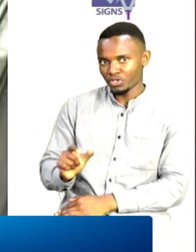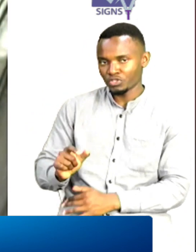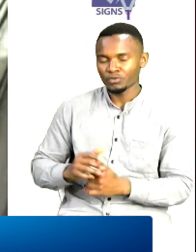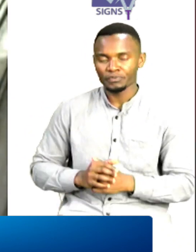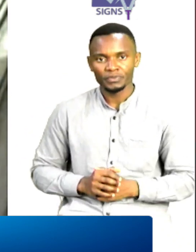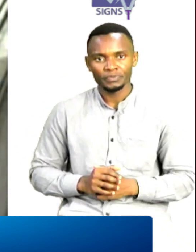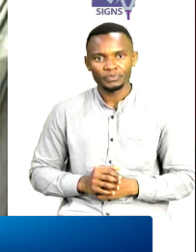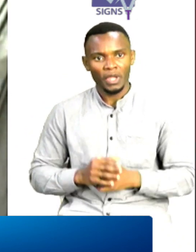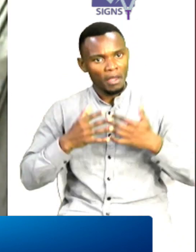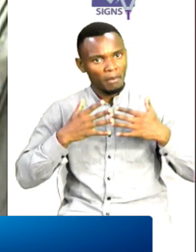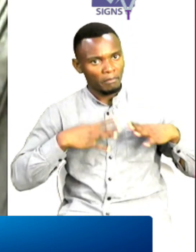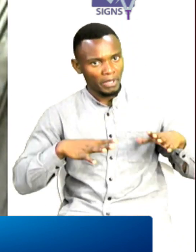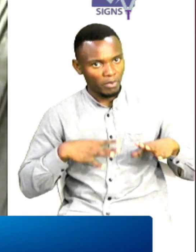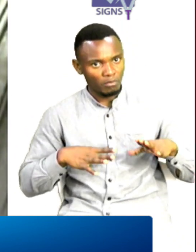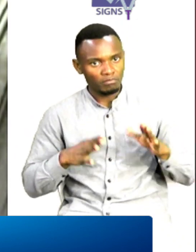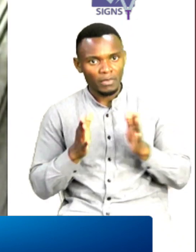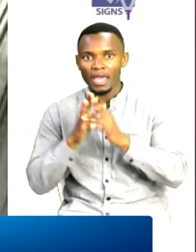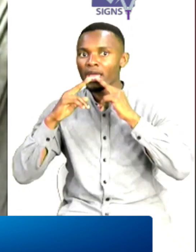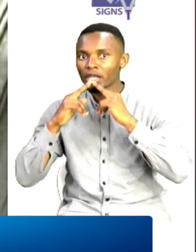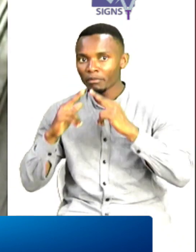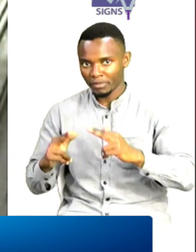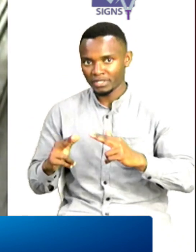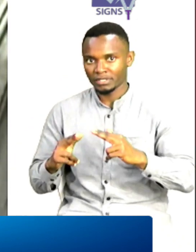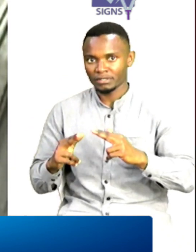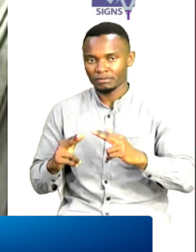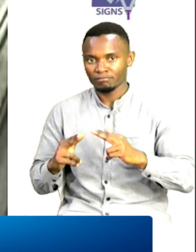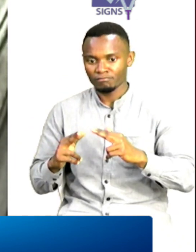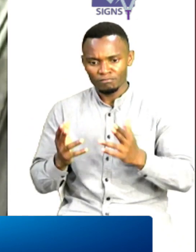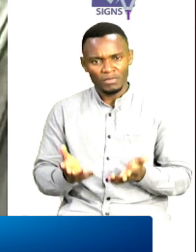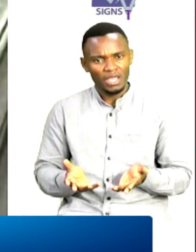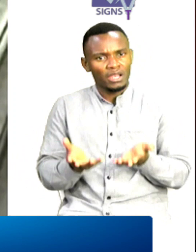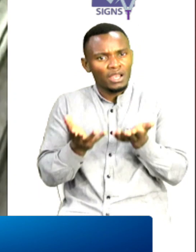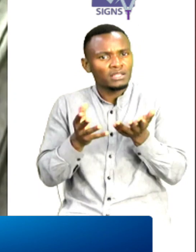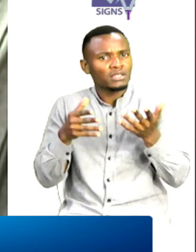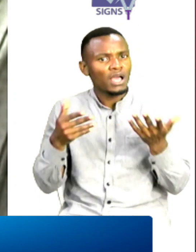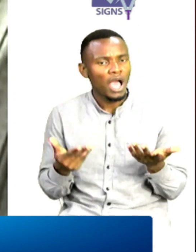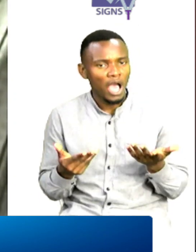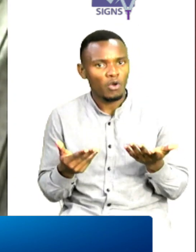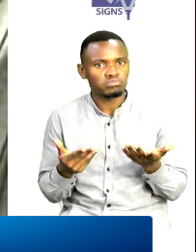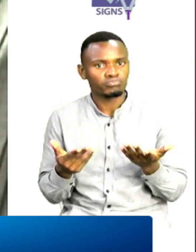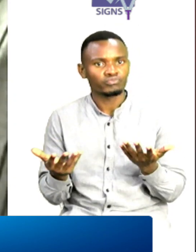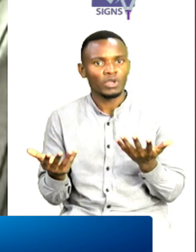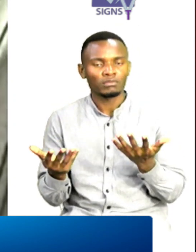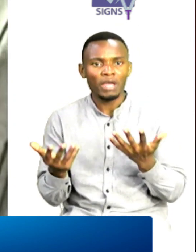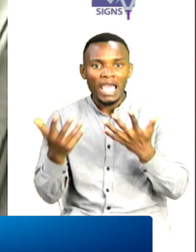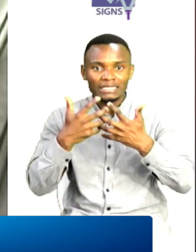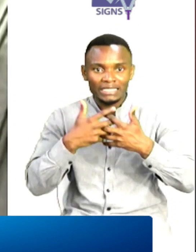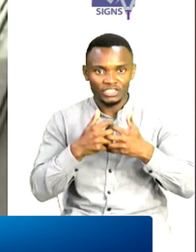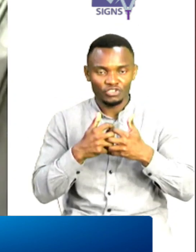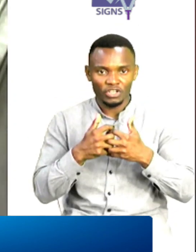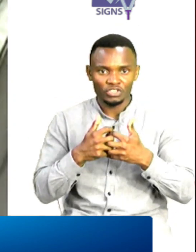People and peace is enhanced by integration, by